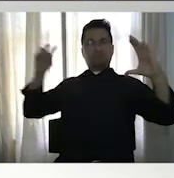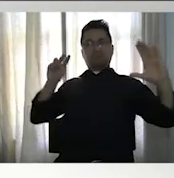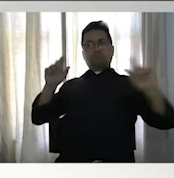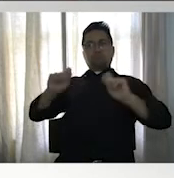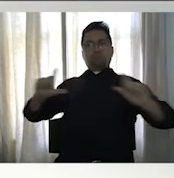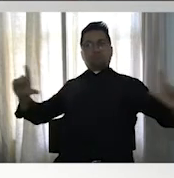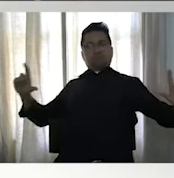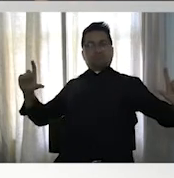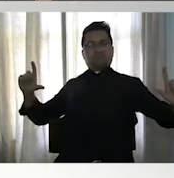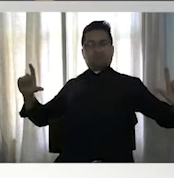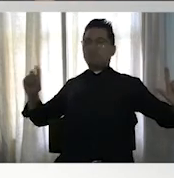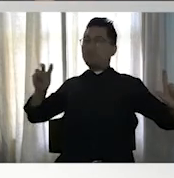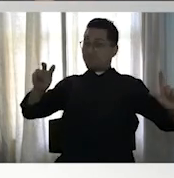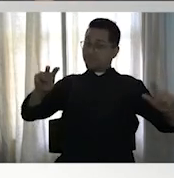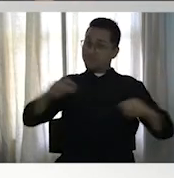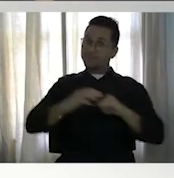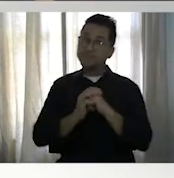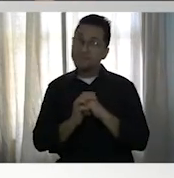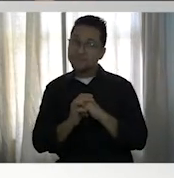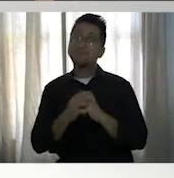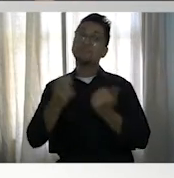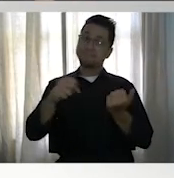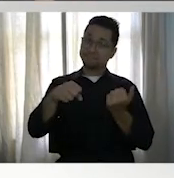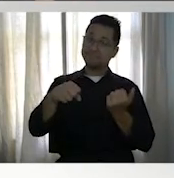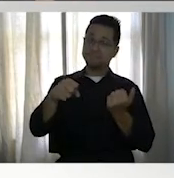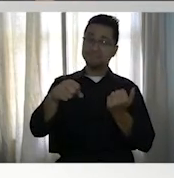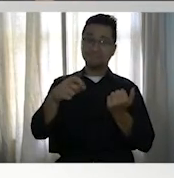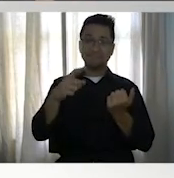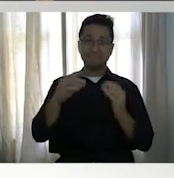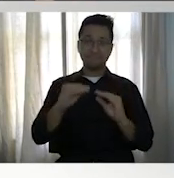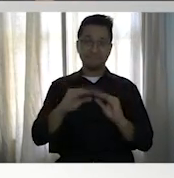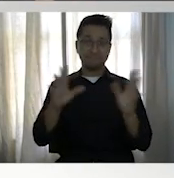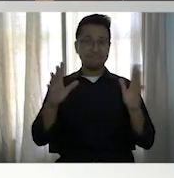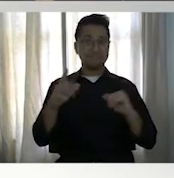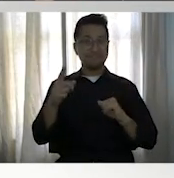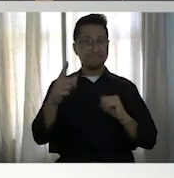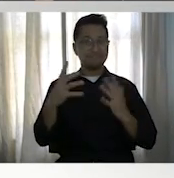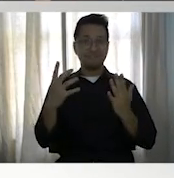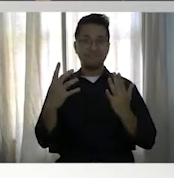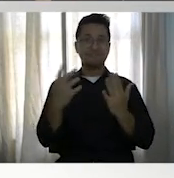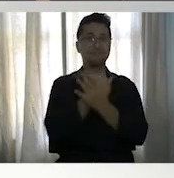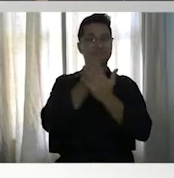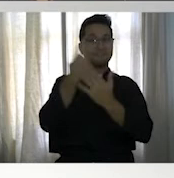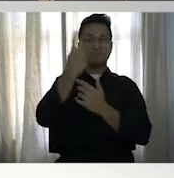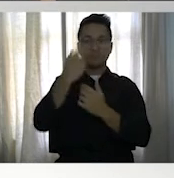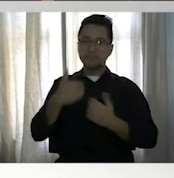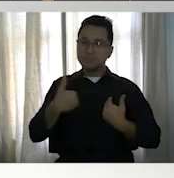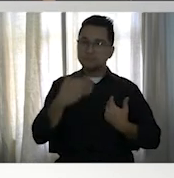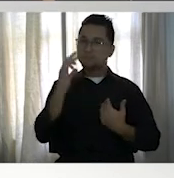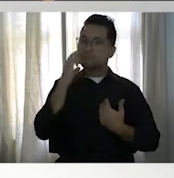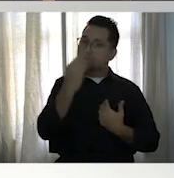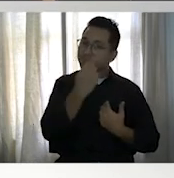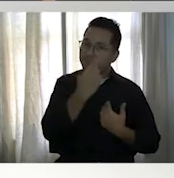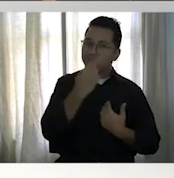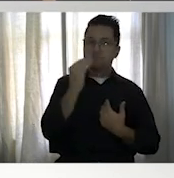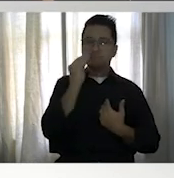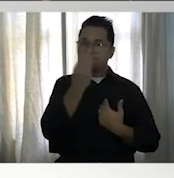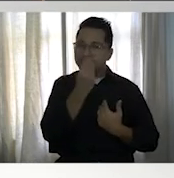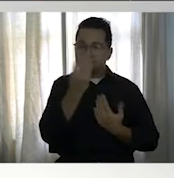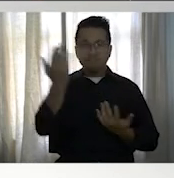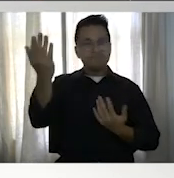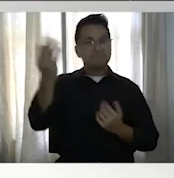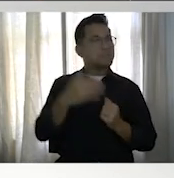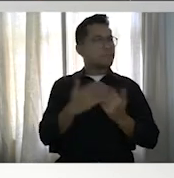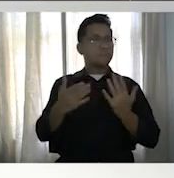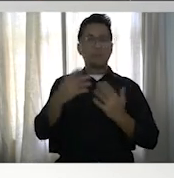mind. Yeah. So she obviously has won something. She's got roses, and those are tears. You